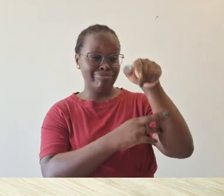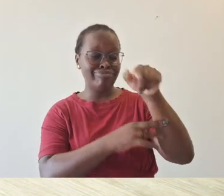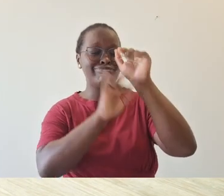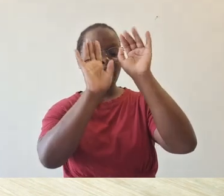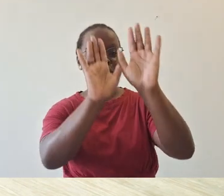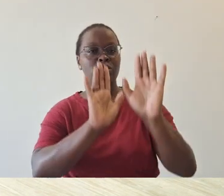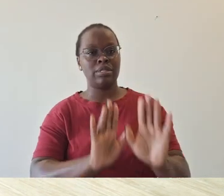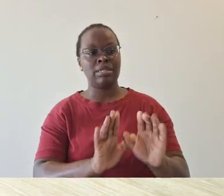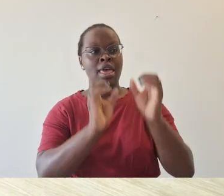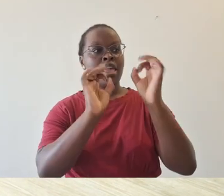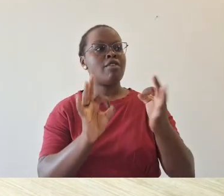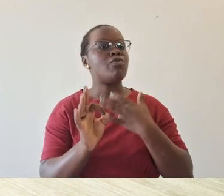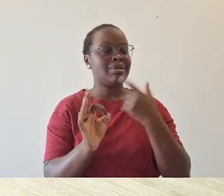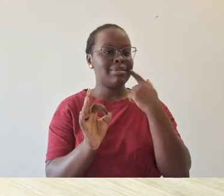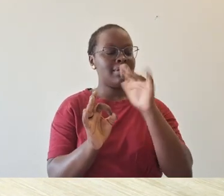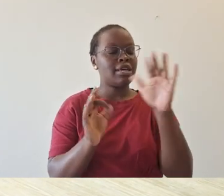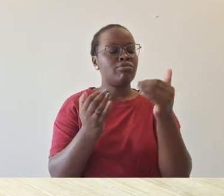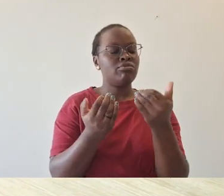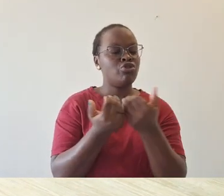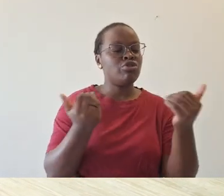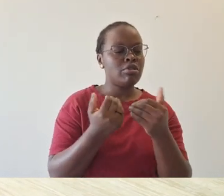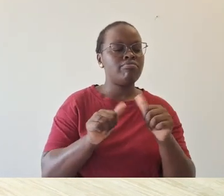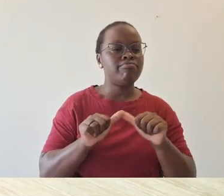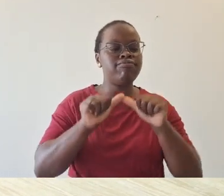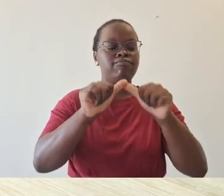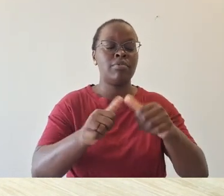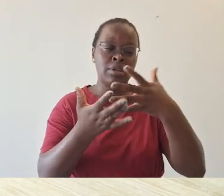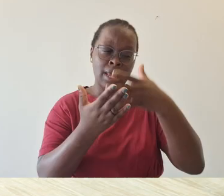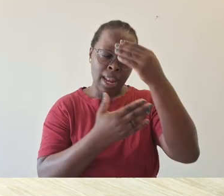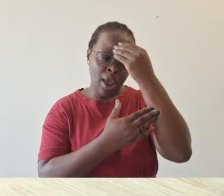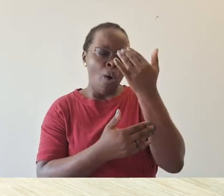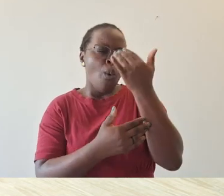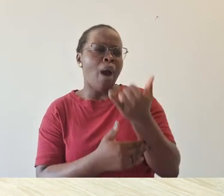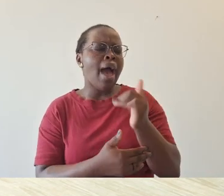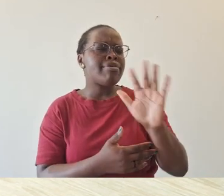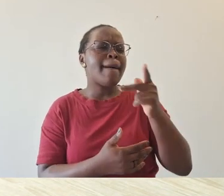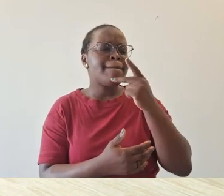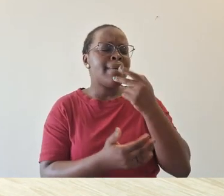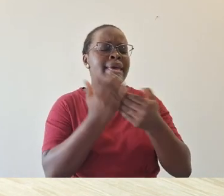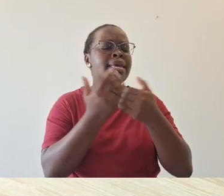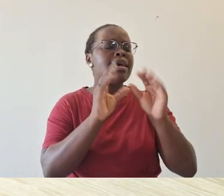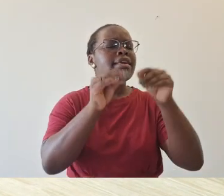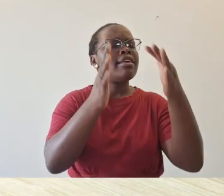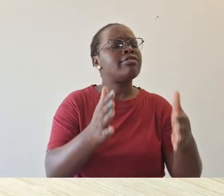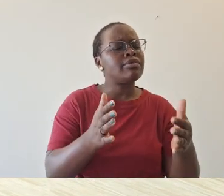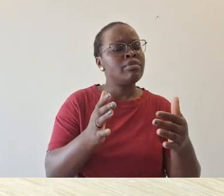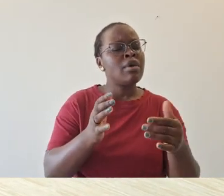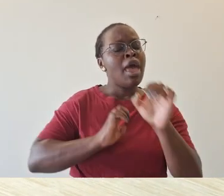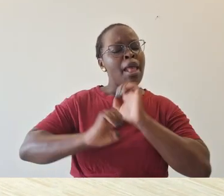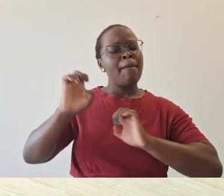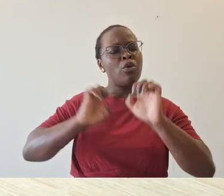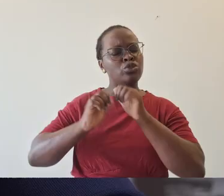has been the caregiver well-being and their mental health. So why is emotional well-being so closely connected to learning